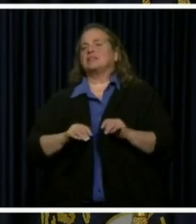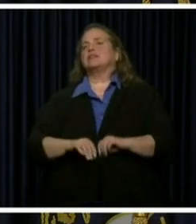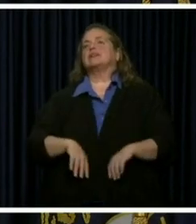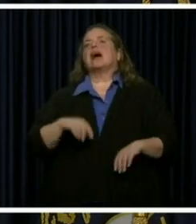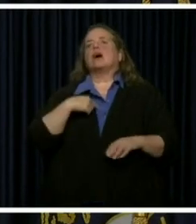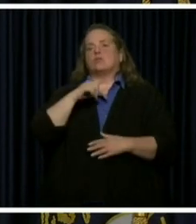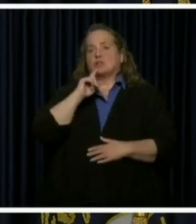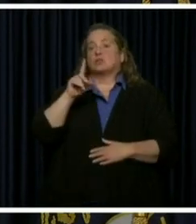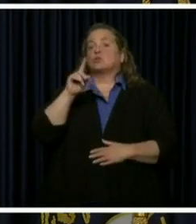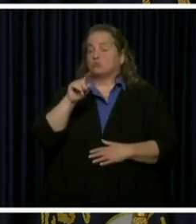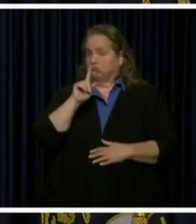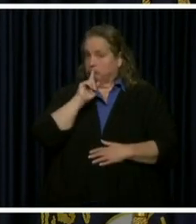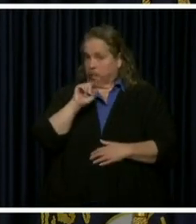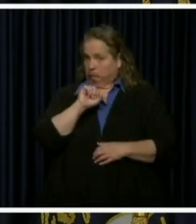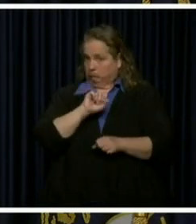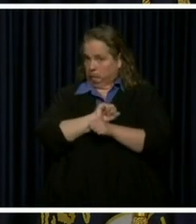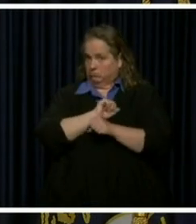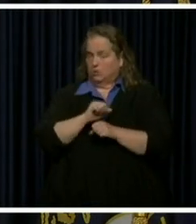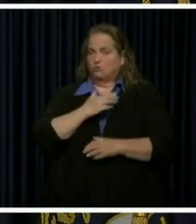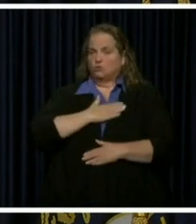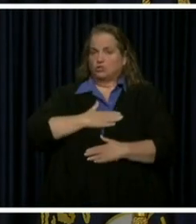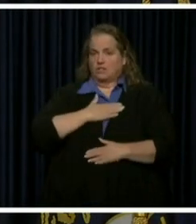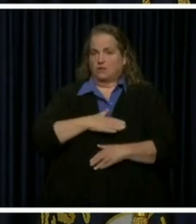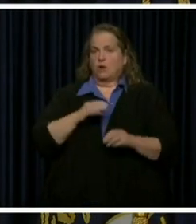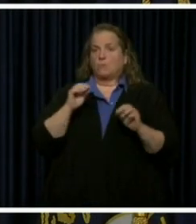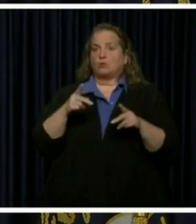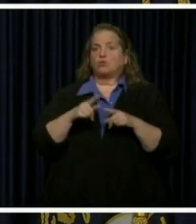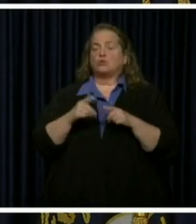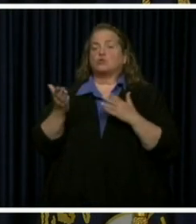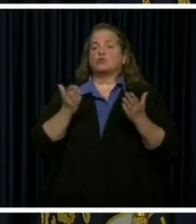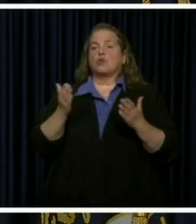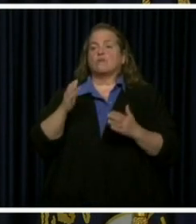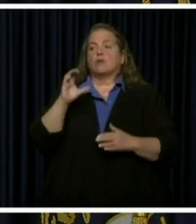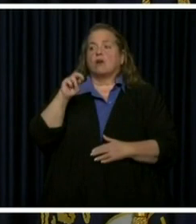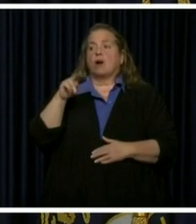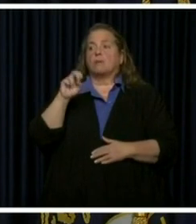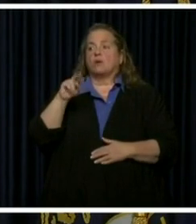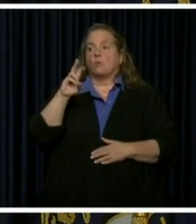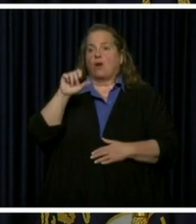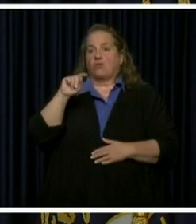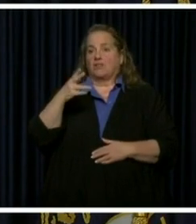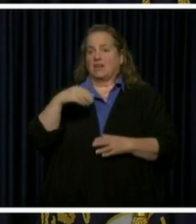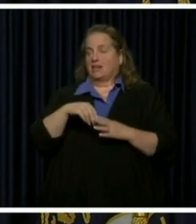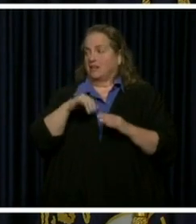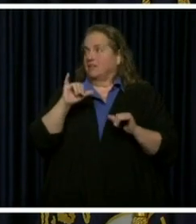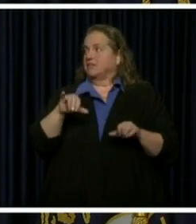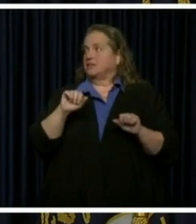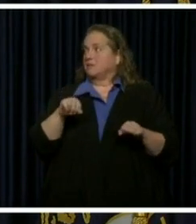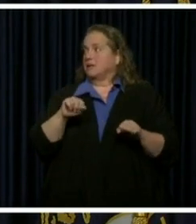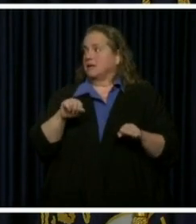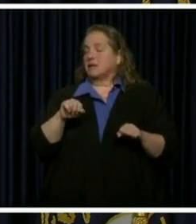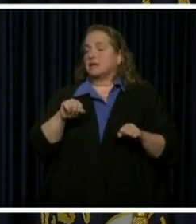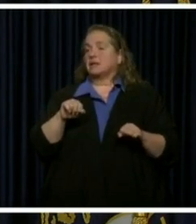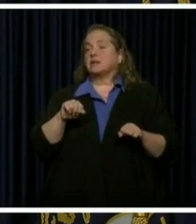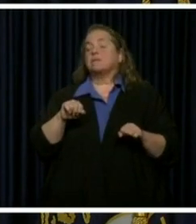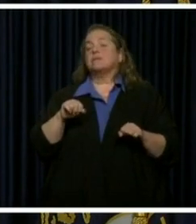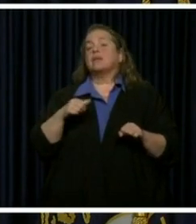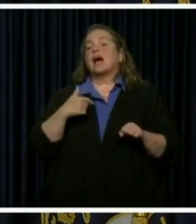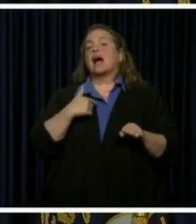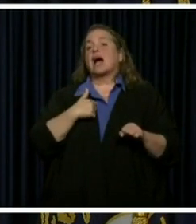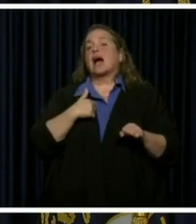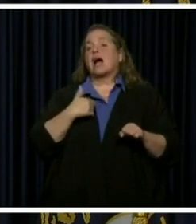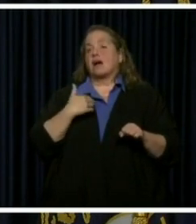I really do sincerely appreciate the opportunity to serve the Commonwealth in this capacity.